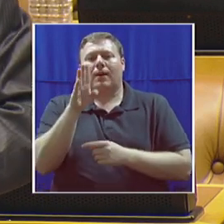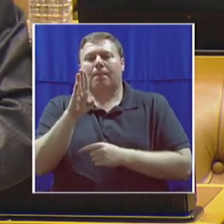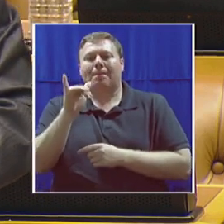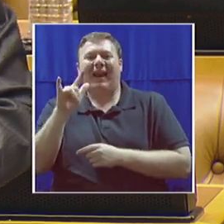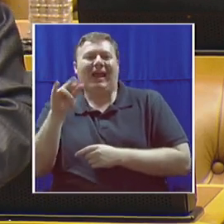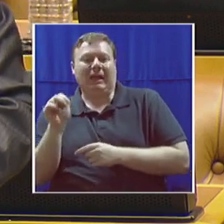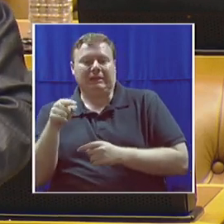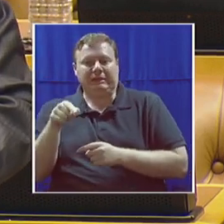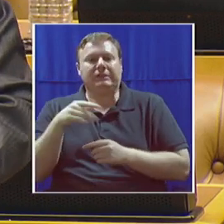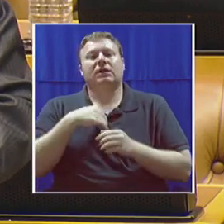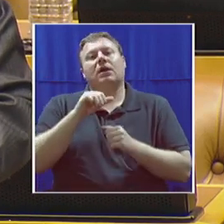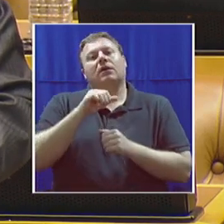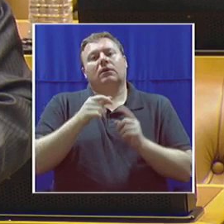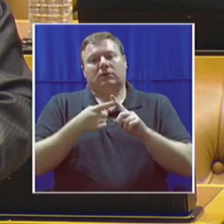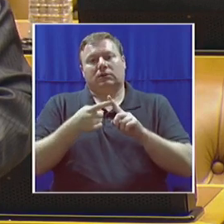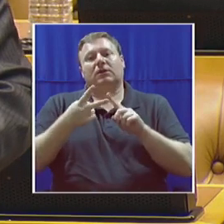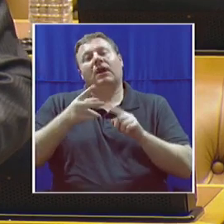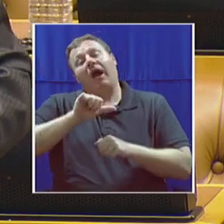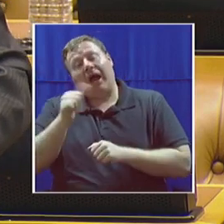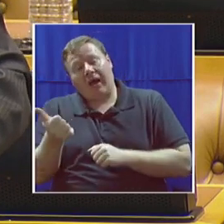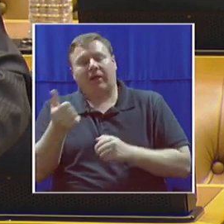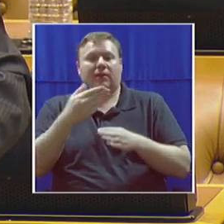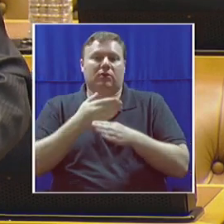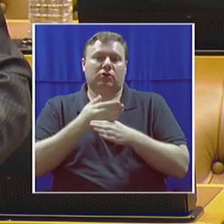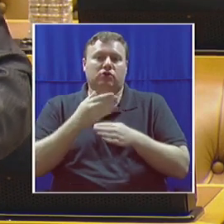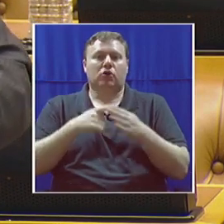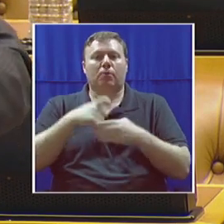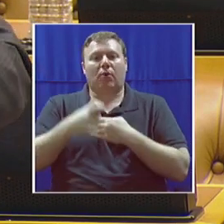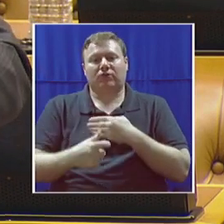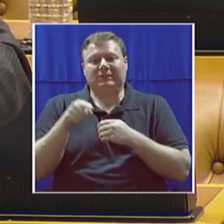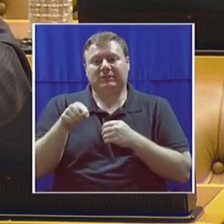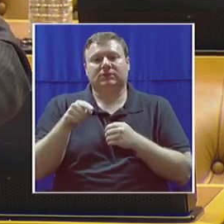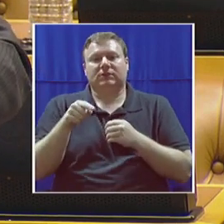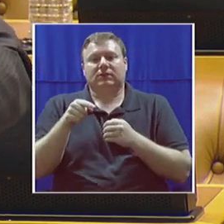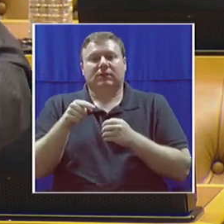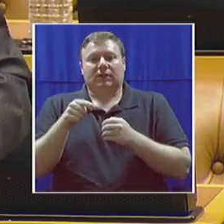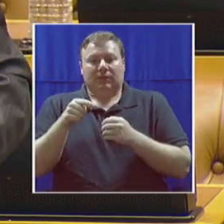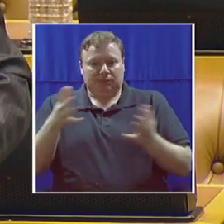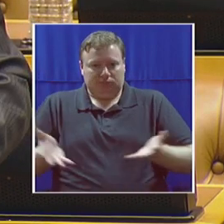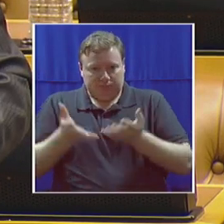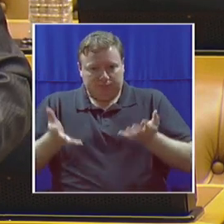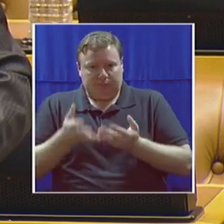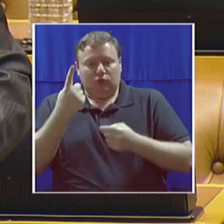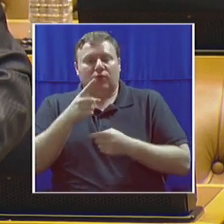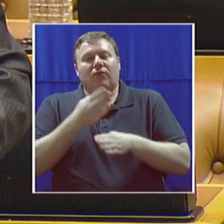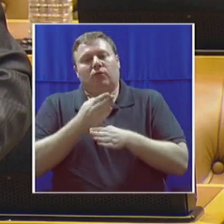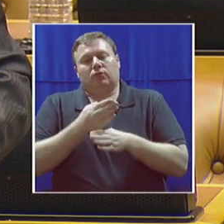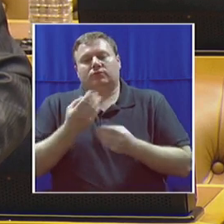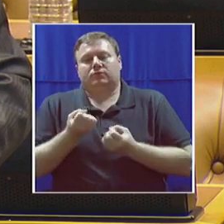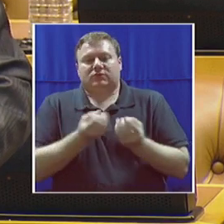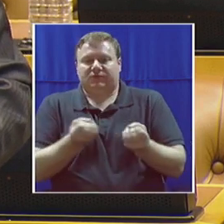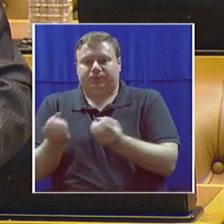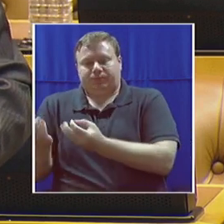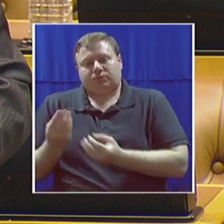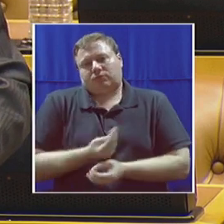Employment Insurance Fund and the compensation act we are currently developing of course the labor migration policy that